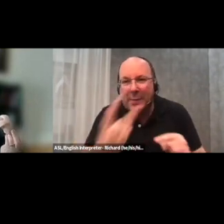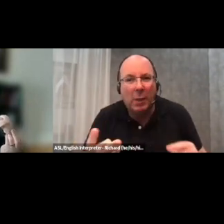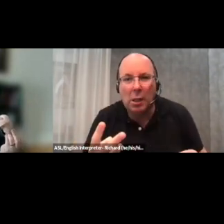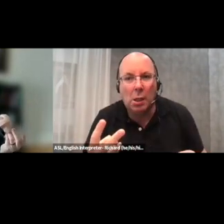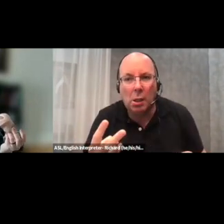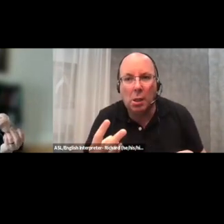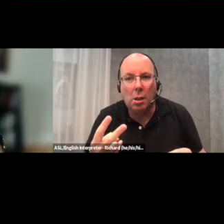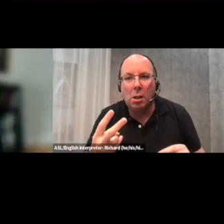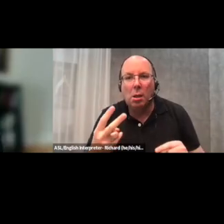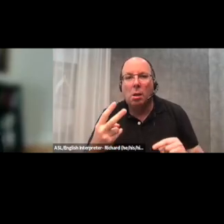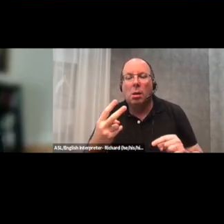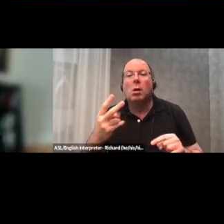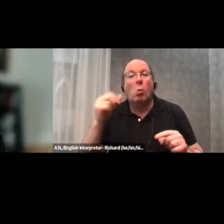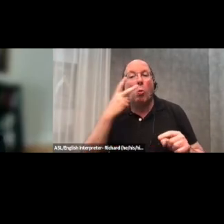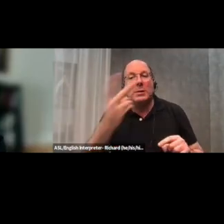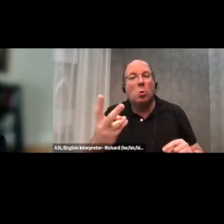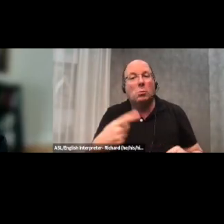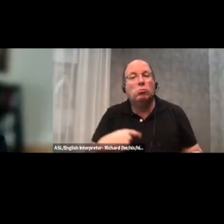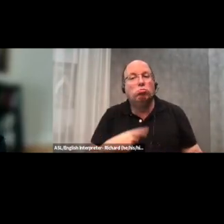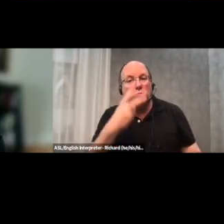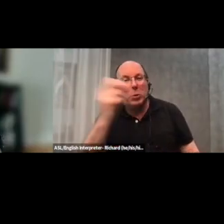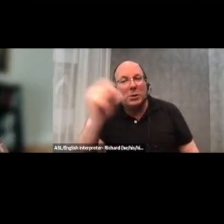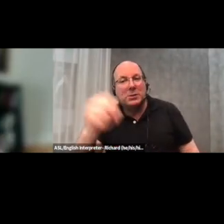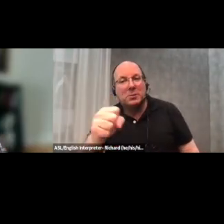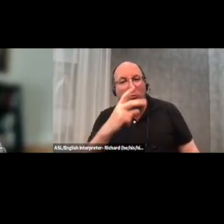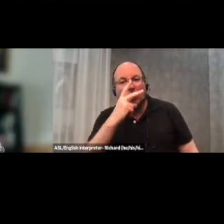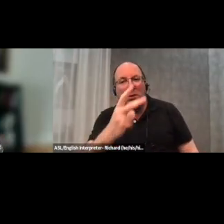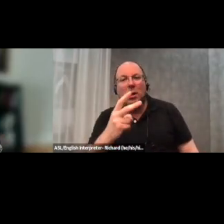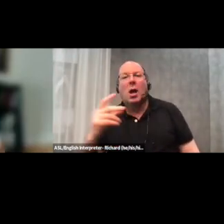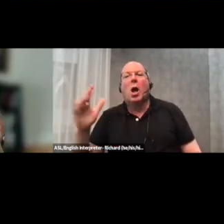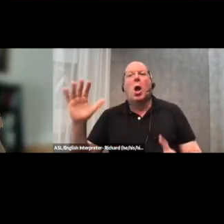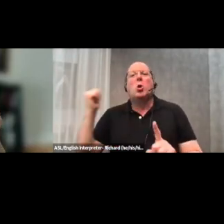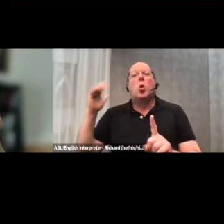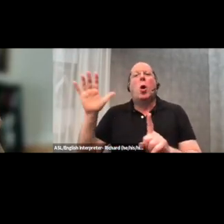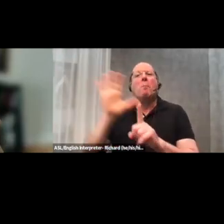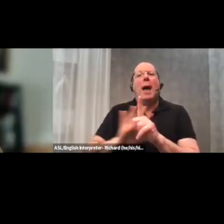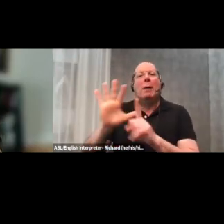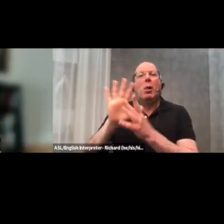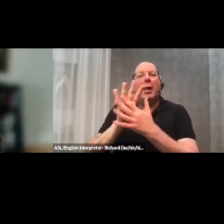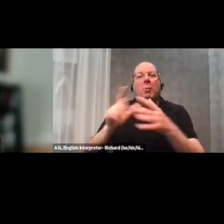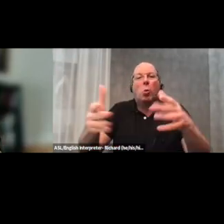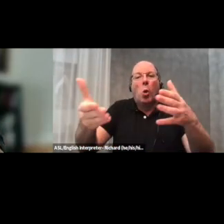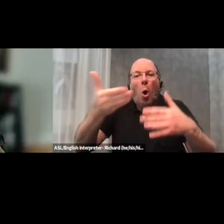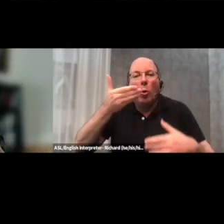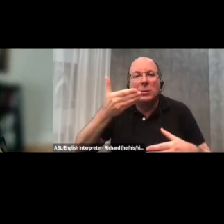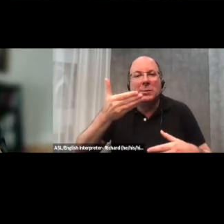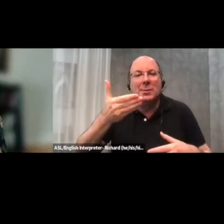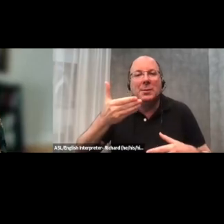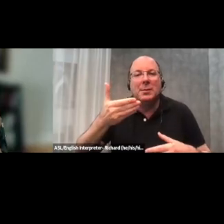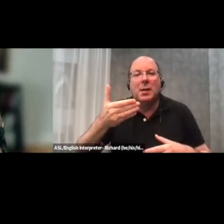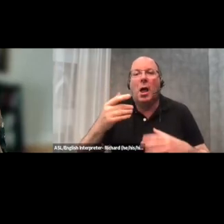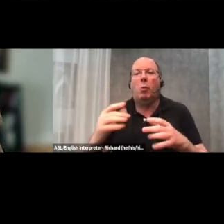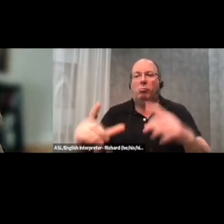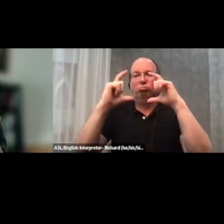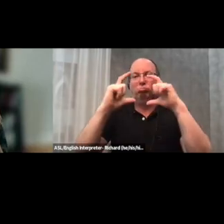you? No, we can see. I mean, Oh, you can see me. blurred Beautiful. background is a little, but if you hold it close, we can see. Okay, I'll hold it right in front of my